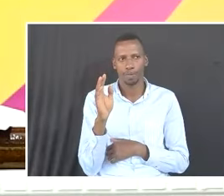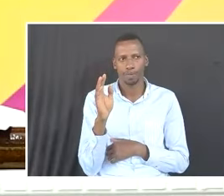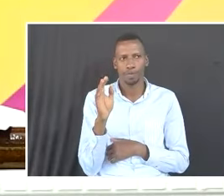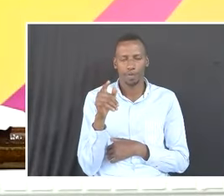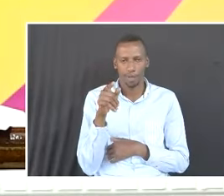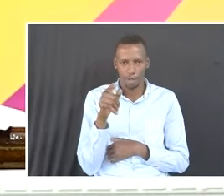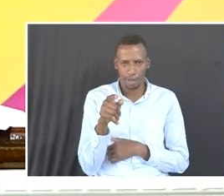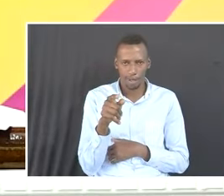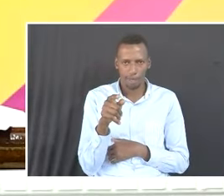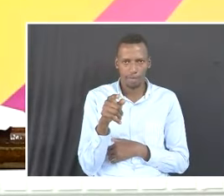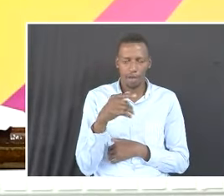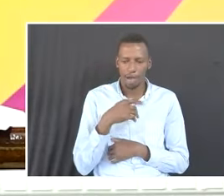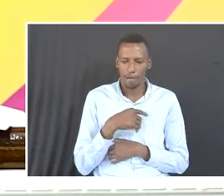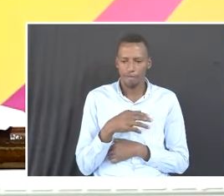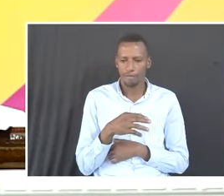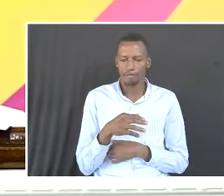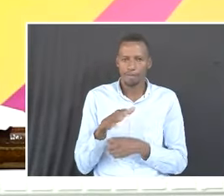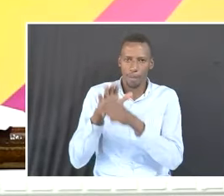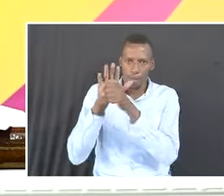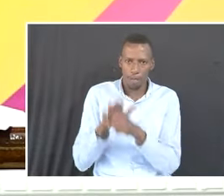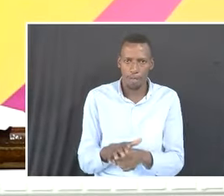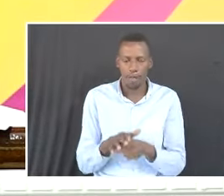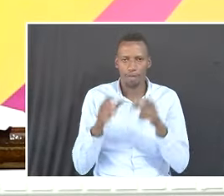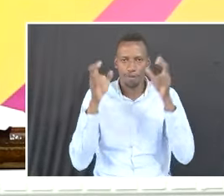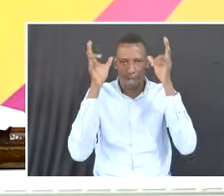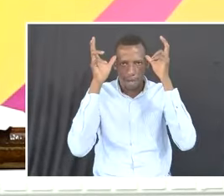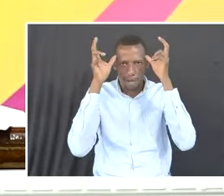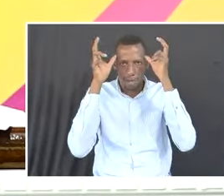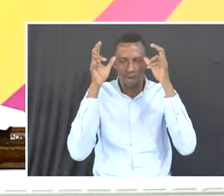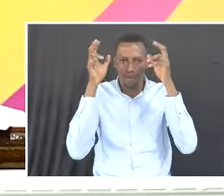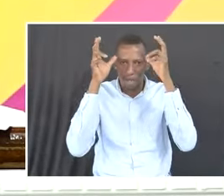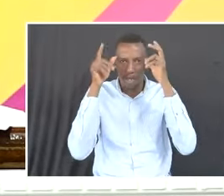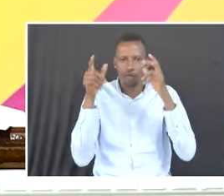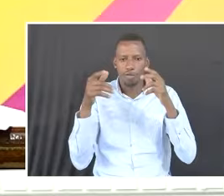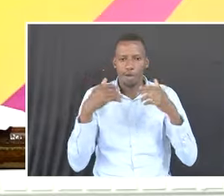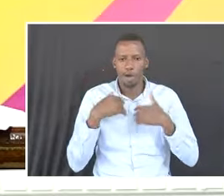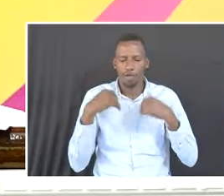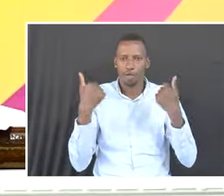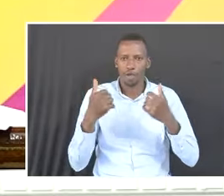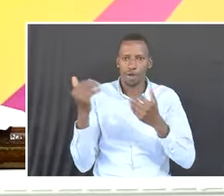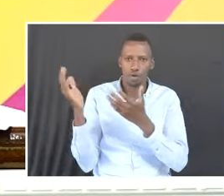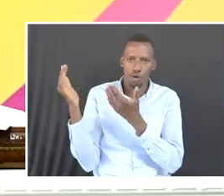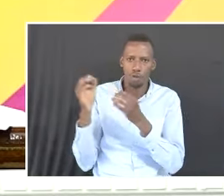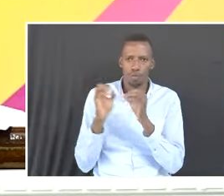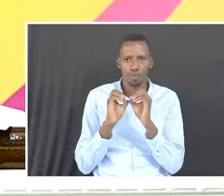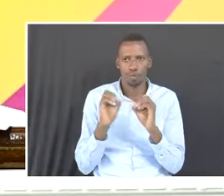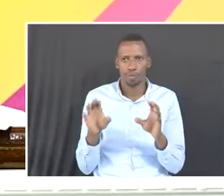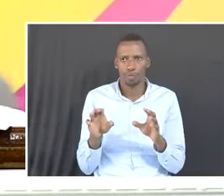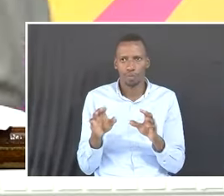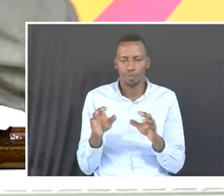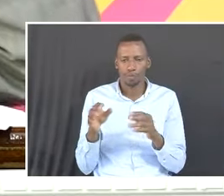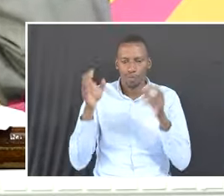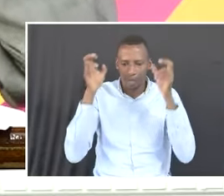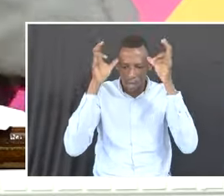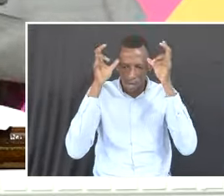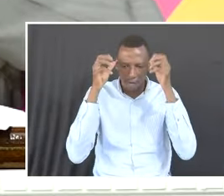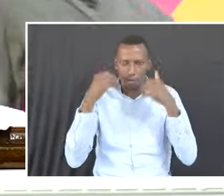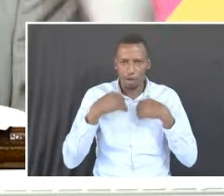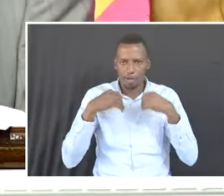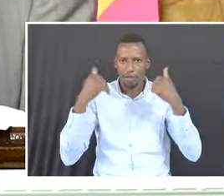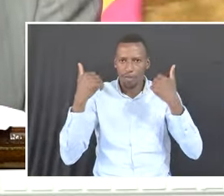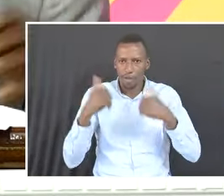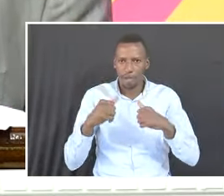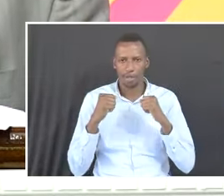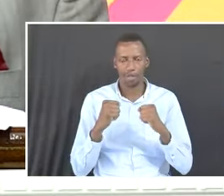has cast Satan down. He no longer has any hope. He no longer has any kind